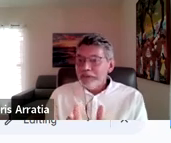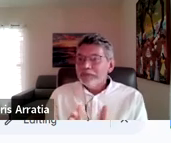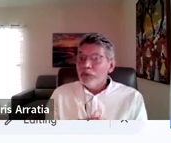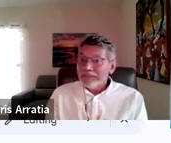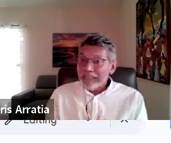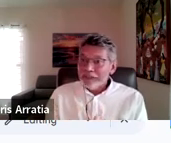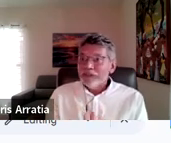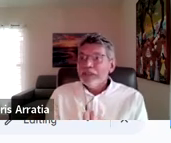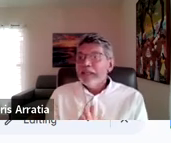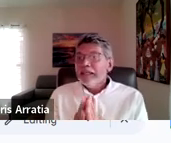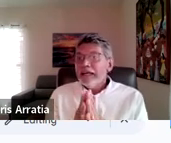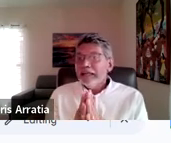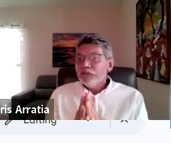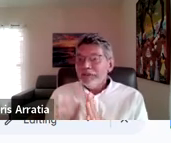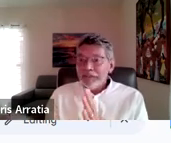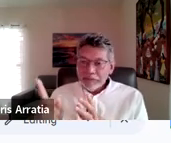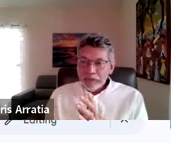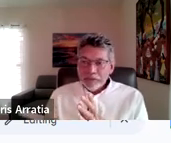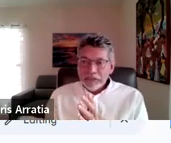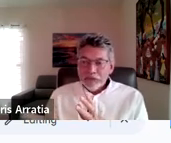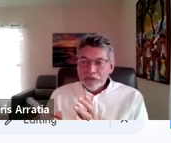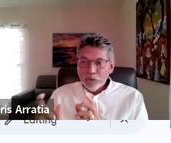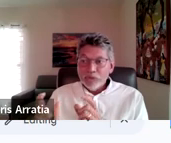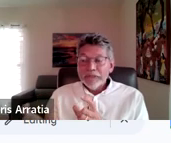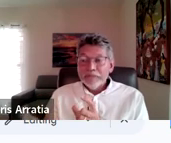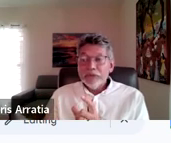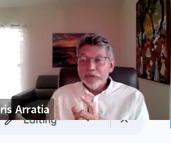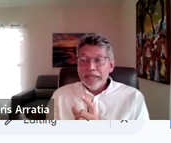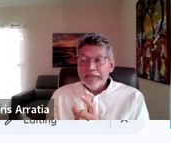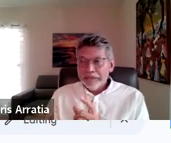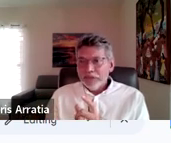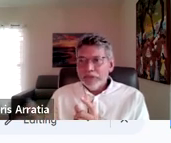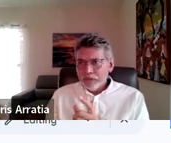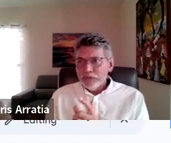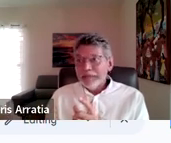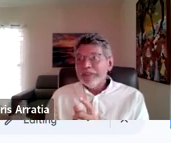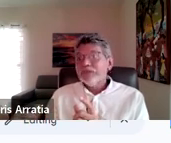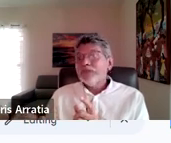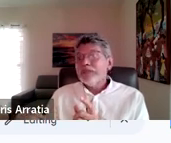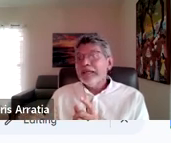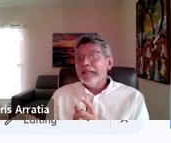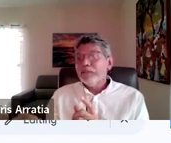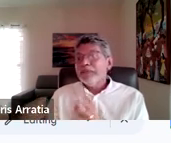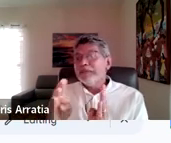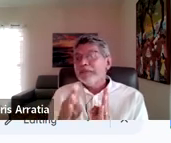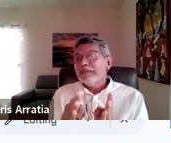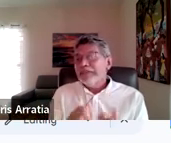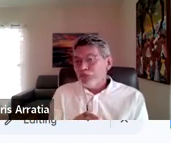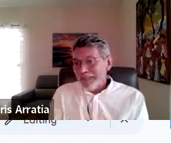what's medium, what's not good. So I think the recommendations you all already put together, and you're going to do some updates to that